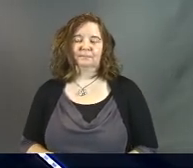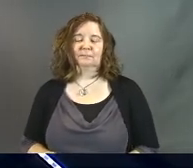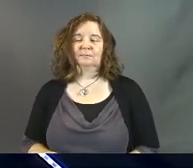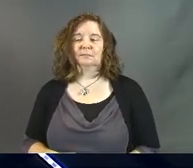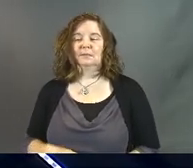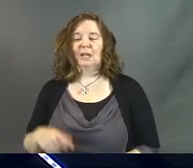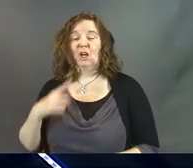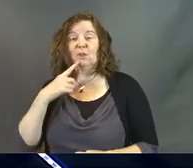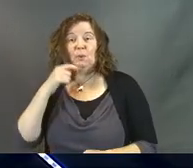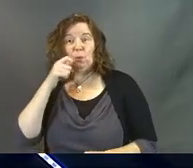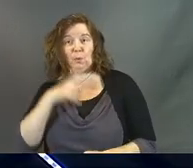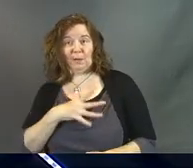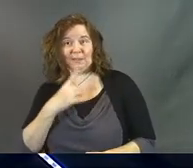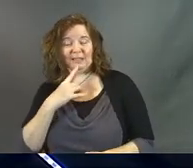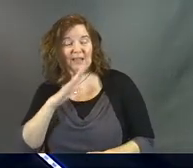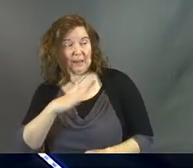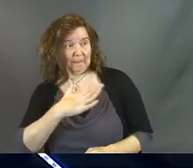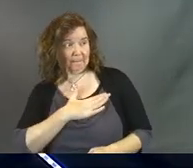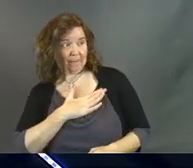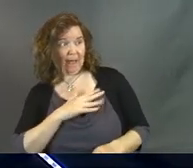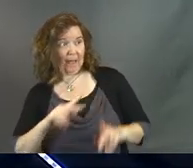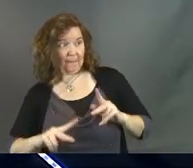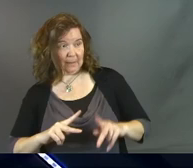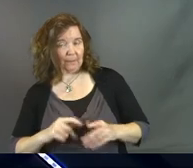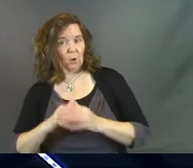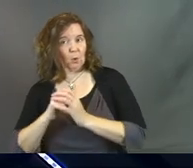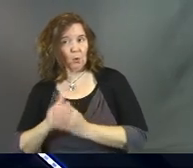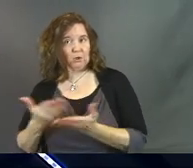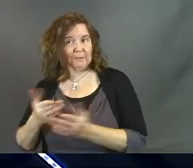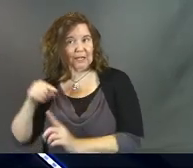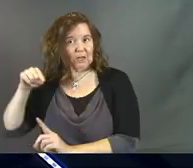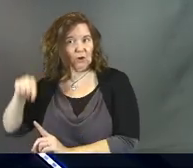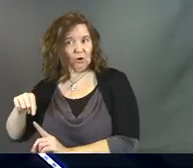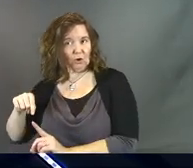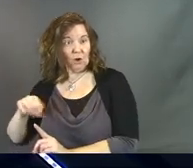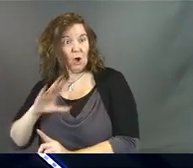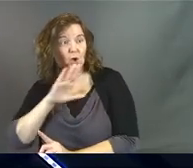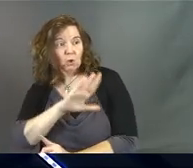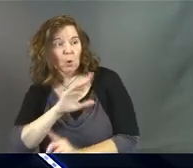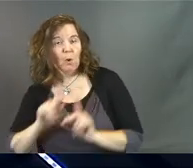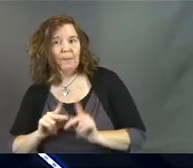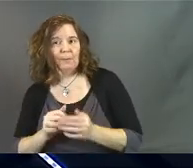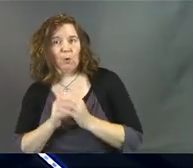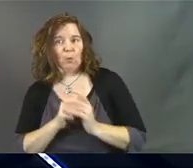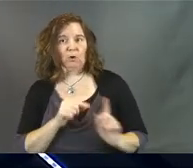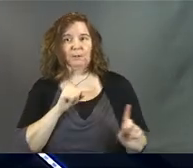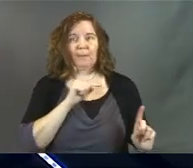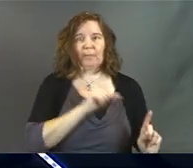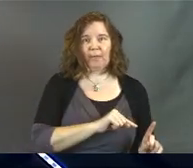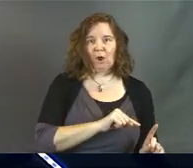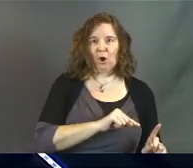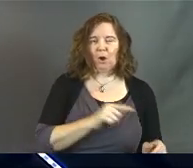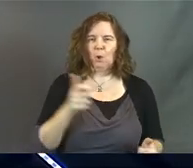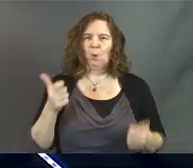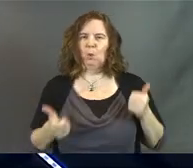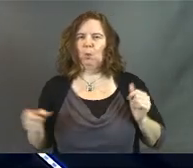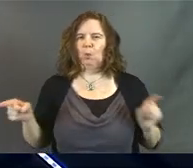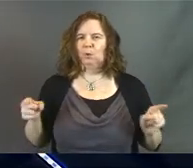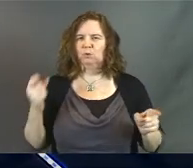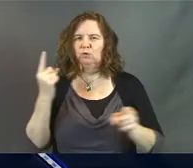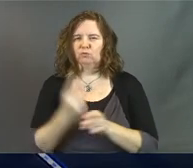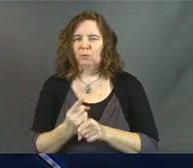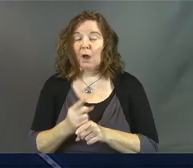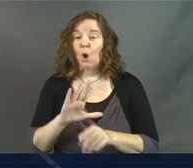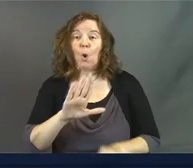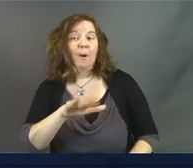And she's saying, Jesus, my people worship over here. Your people worship over there. Which one's right?